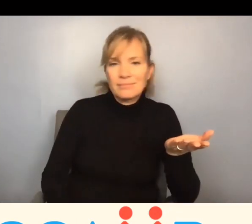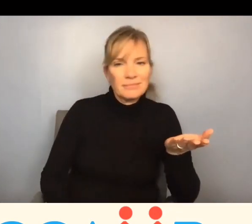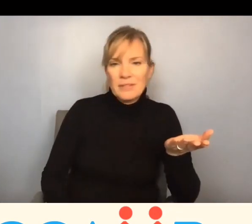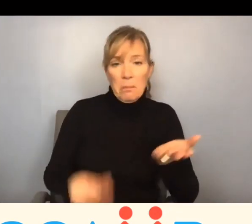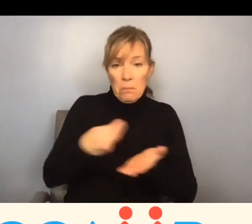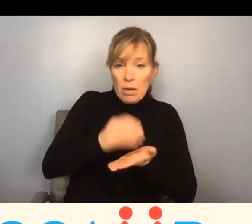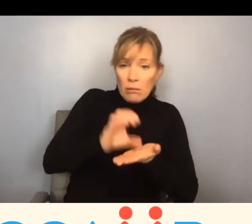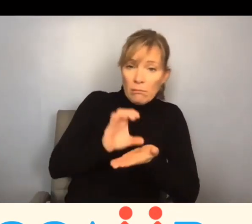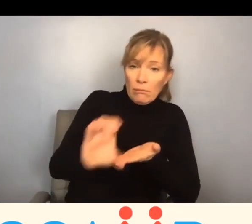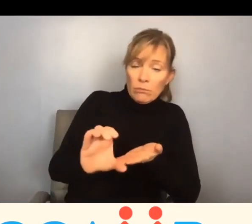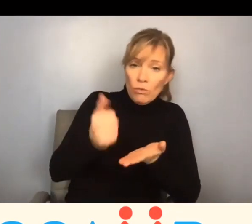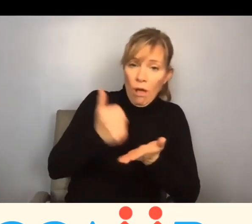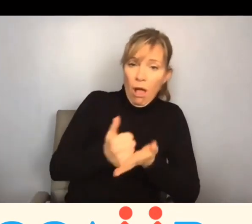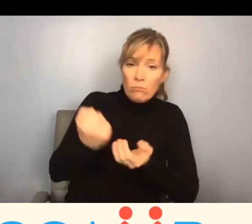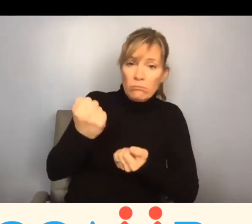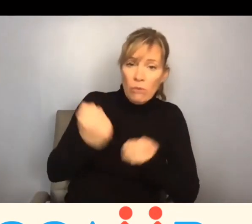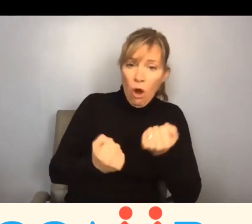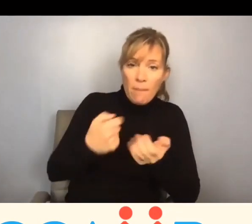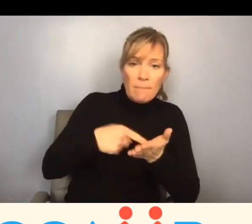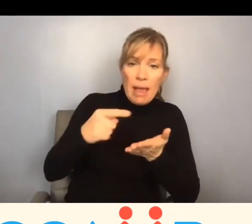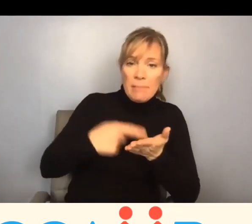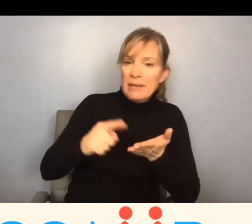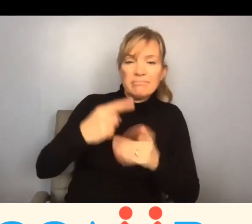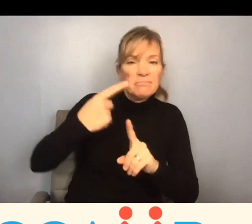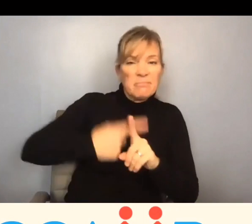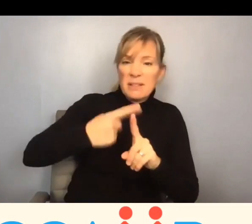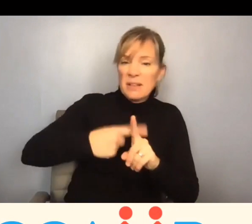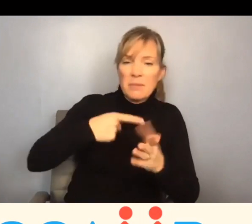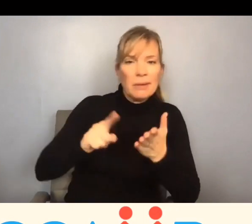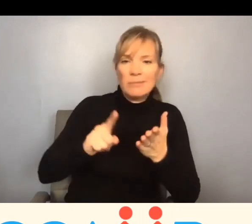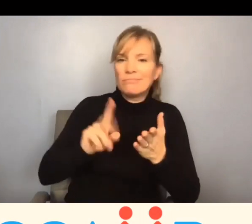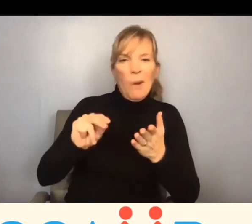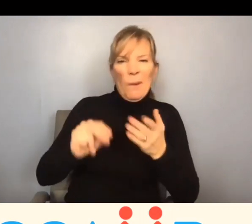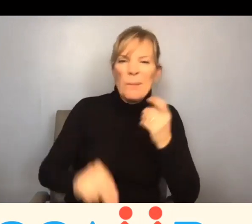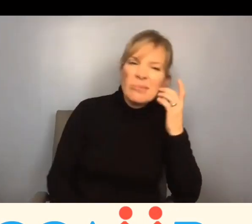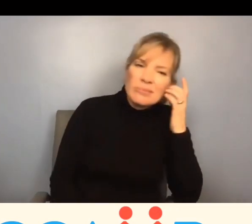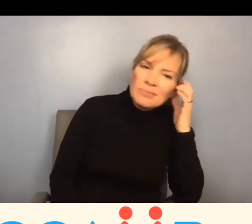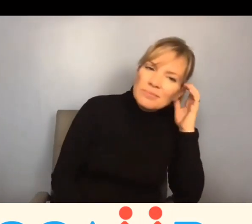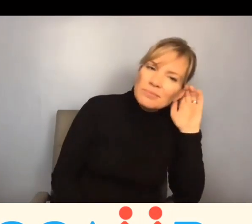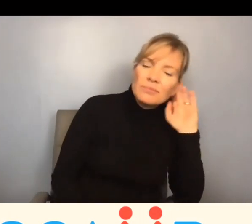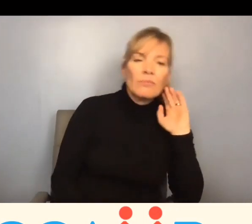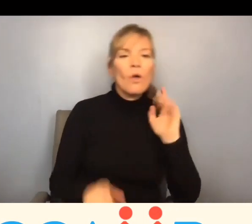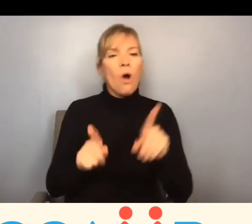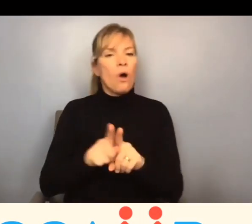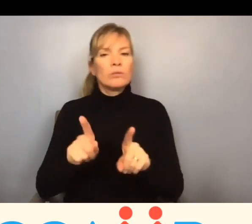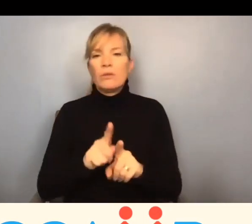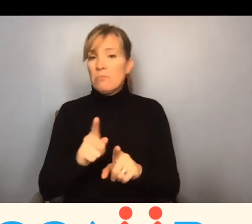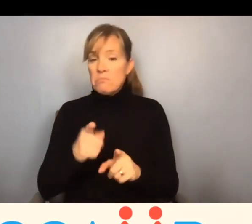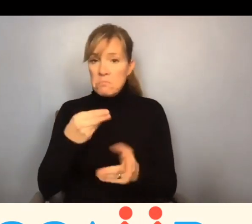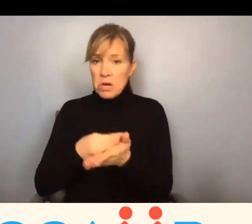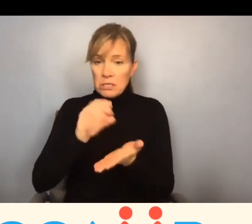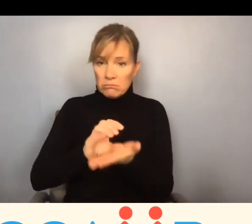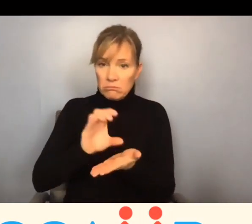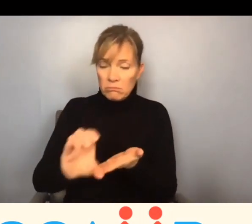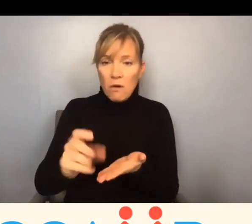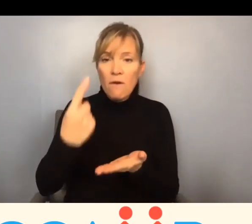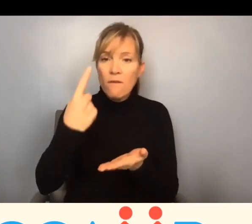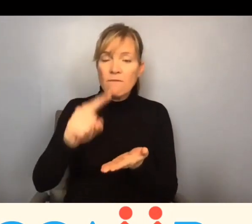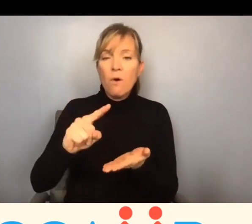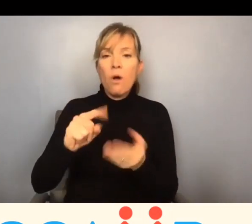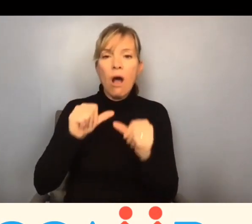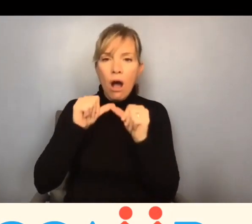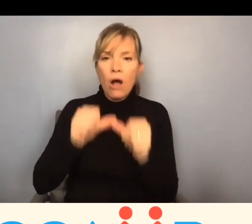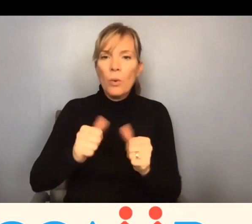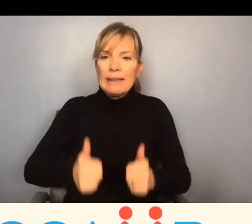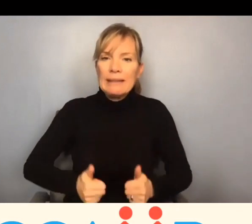you money for a car payment or a few car payments. We also don't fund payment for ongoing